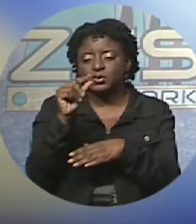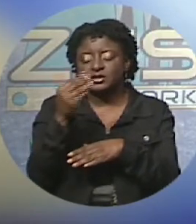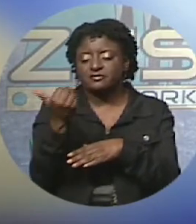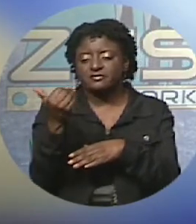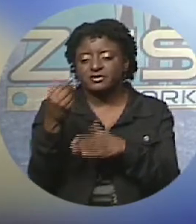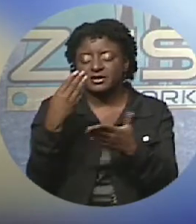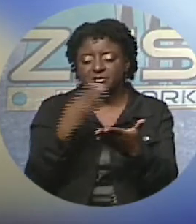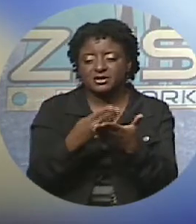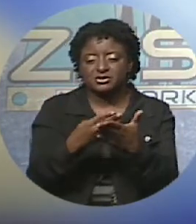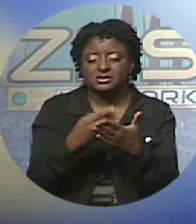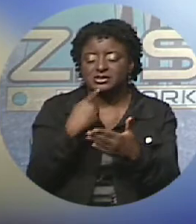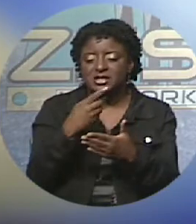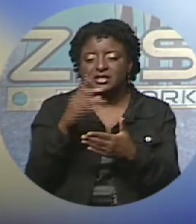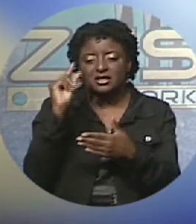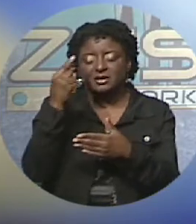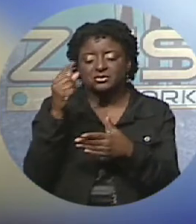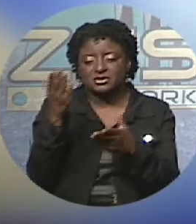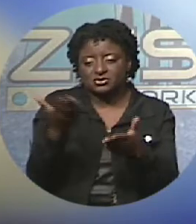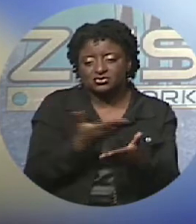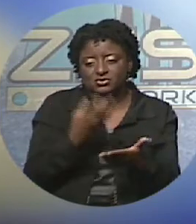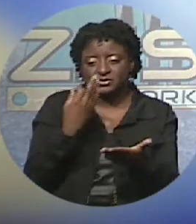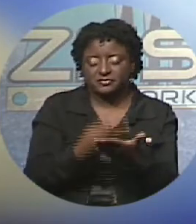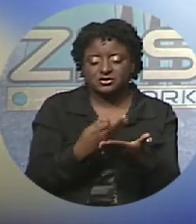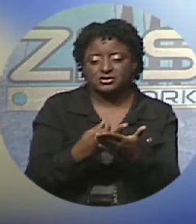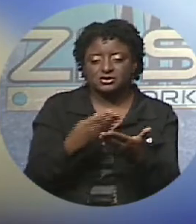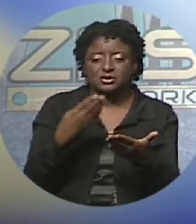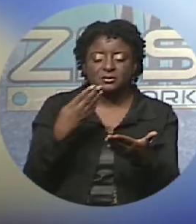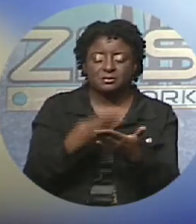a fiscal budget which will result in